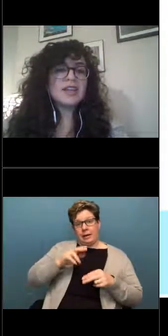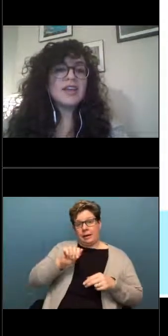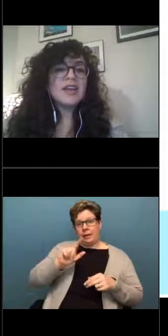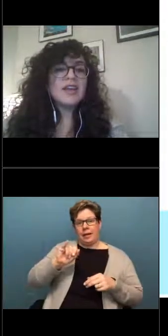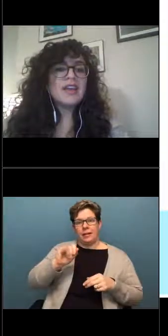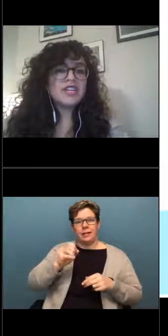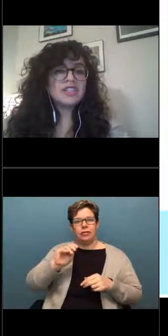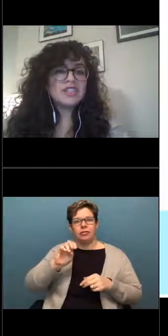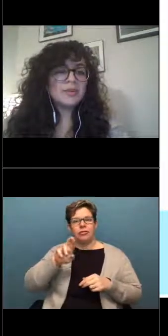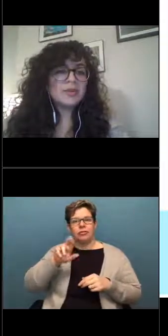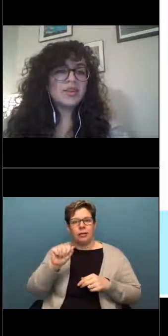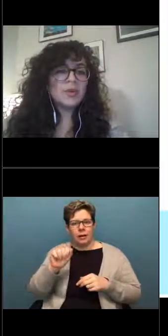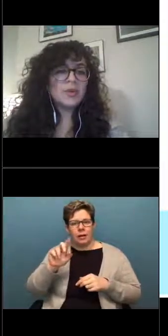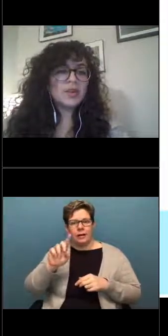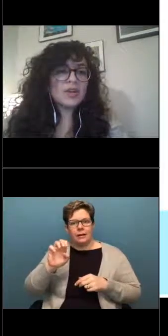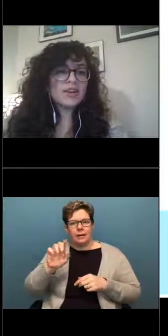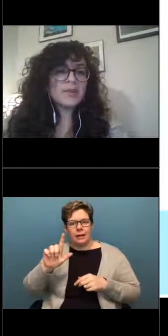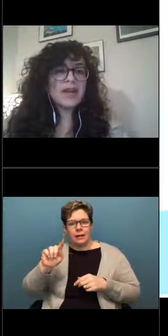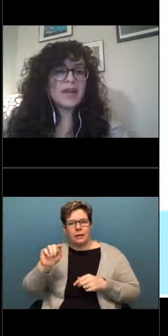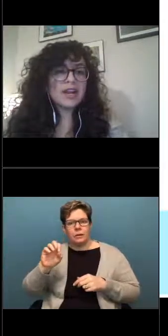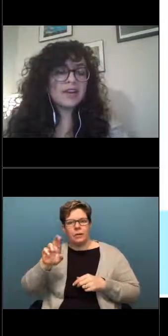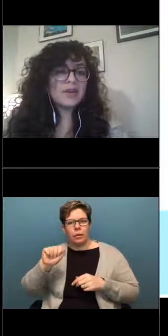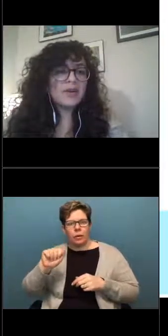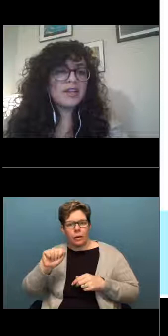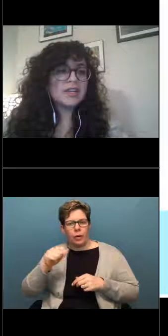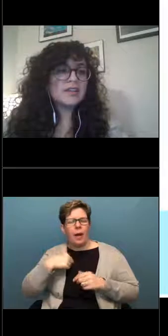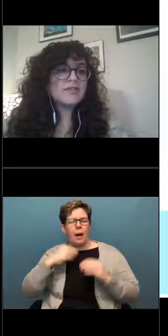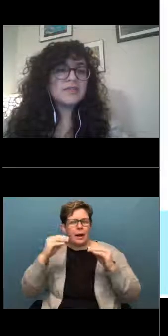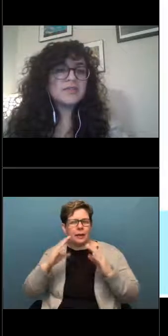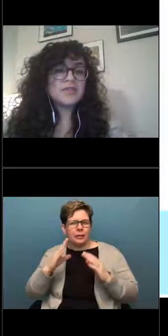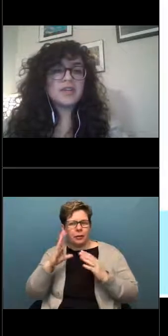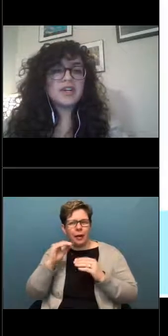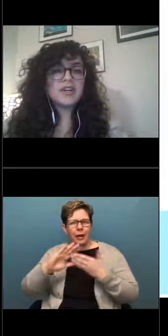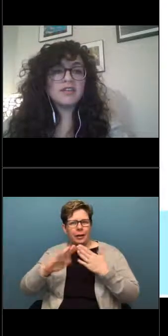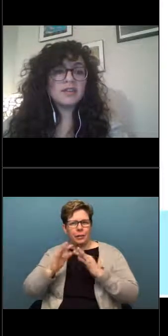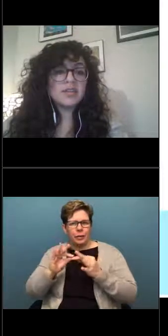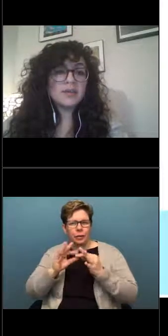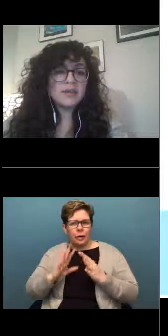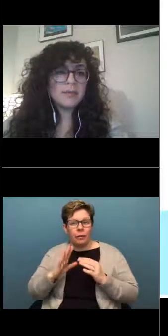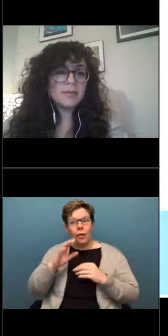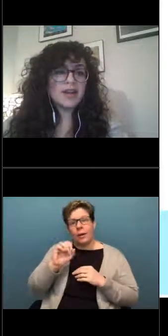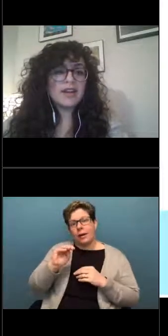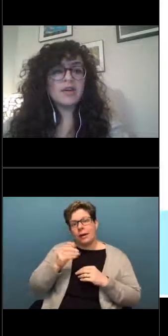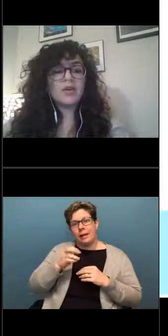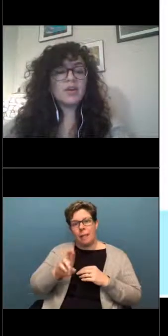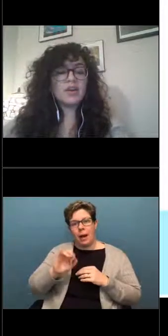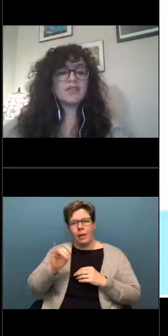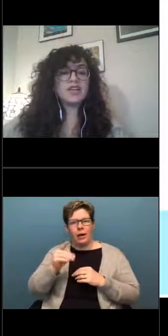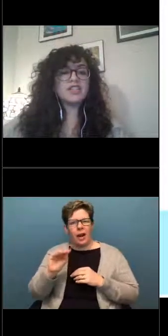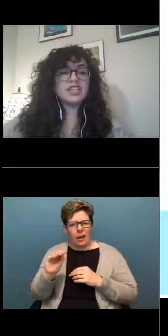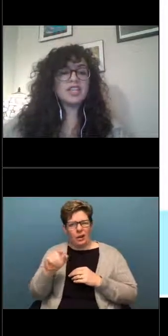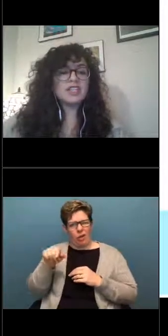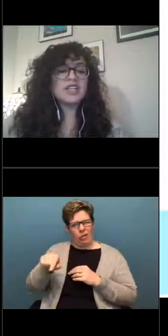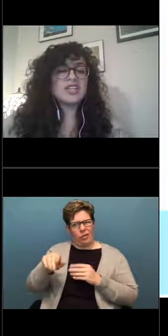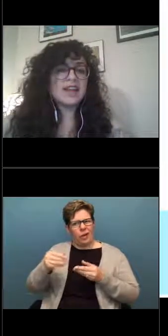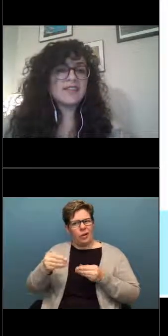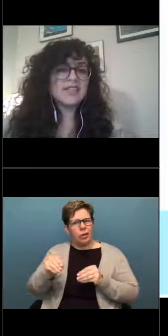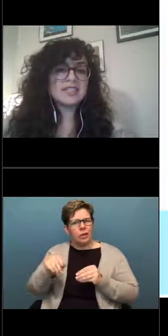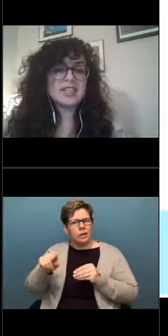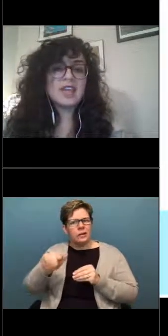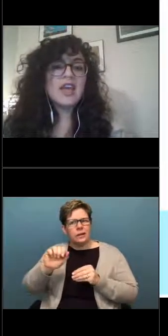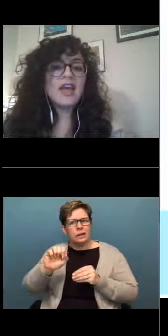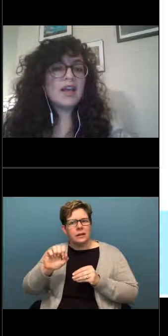am the Education and Community Coordinator at Empower Idaho. And for those of you that are unfamiliar with Empower Idaho, we offer education